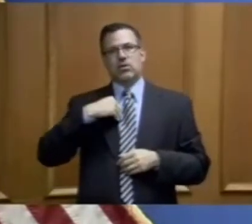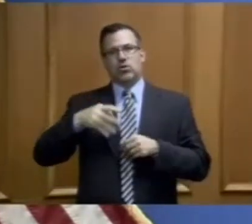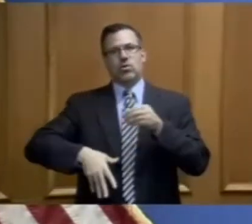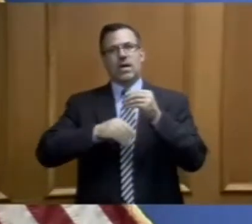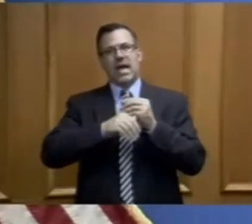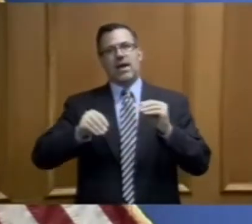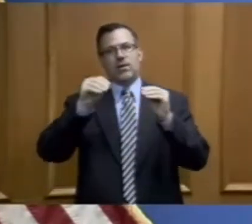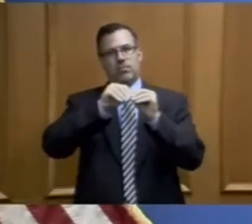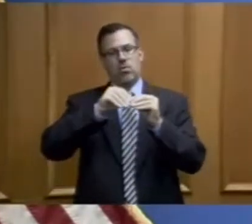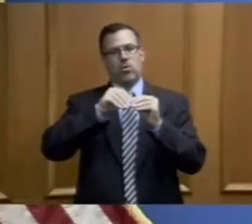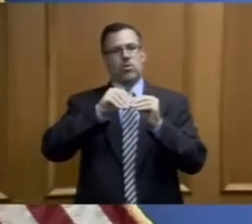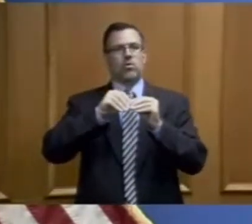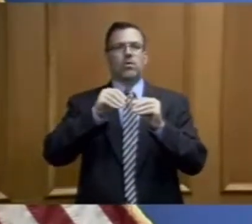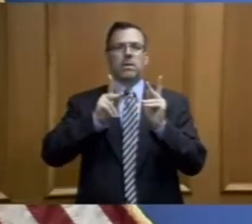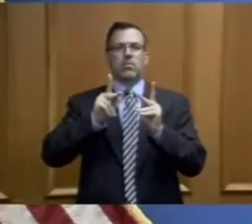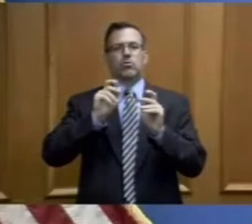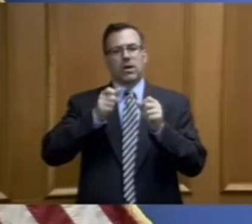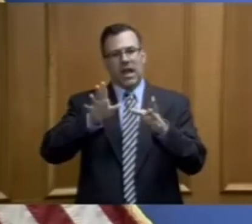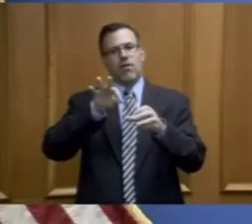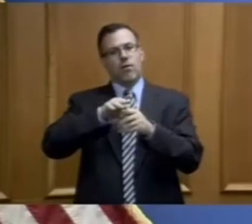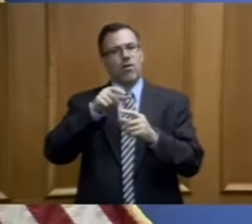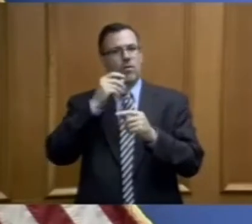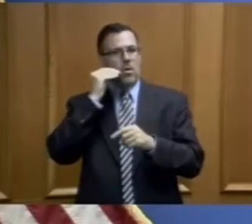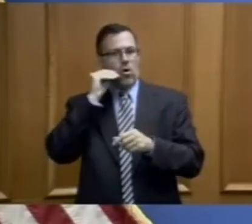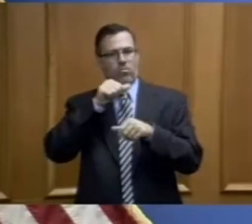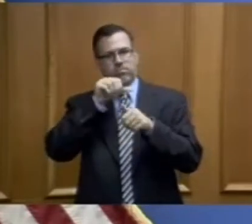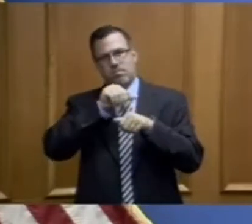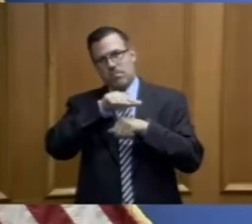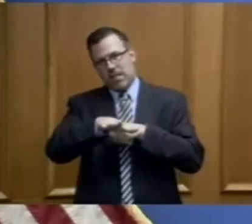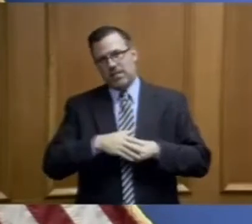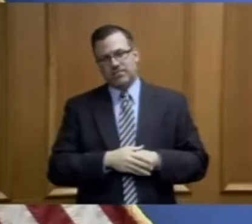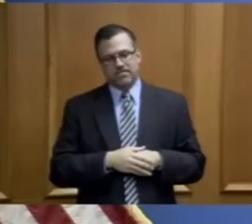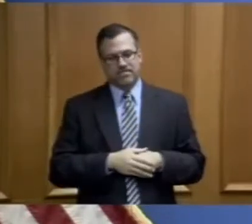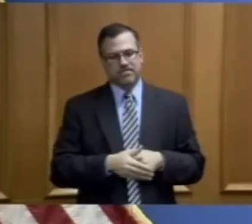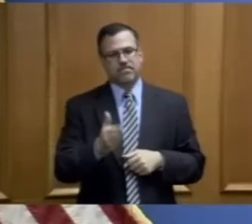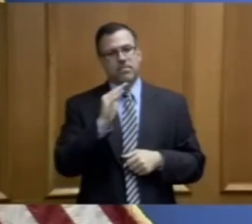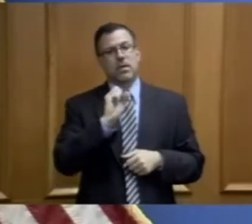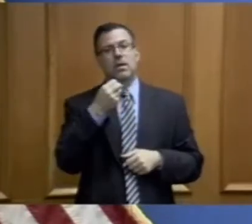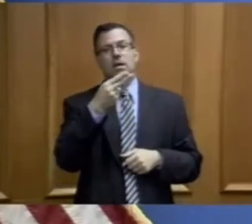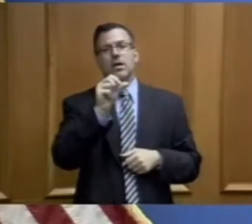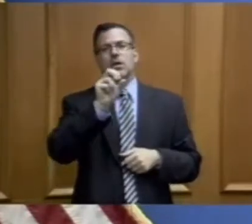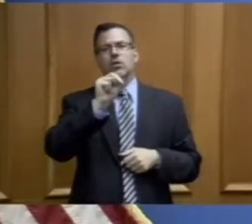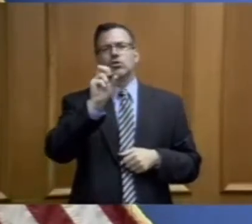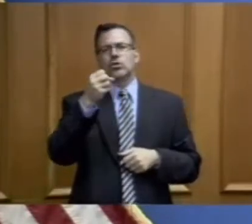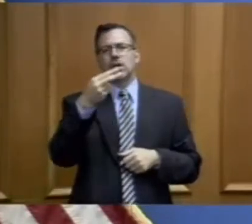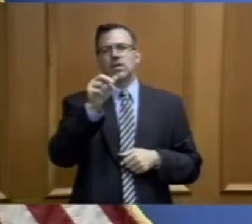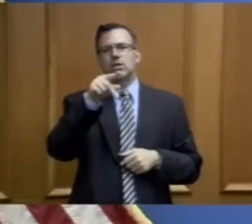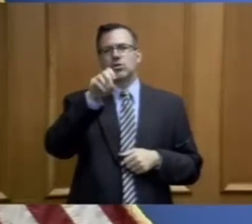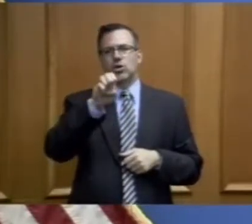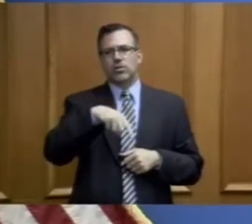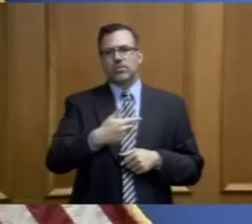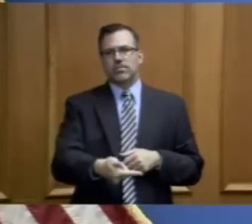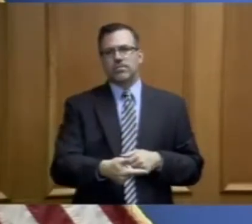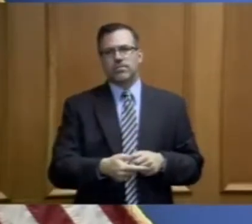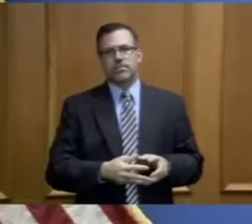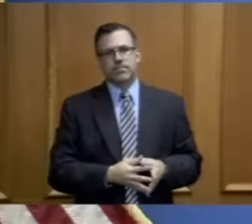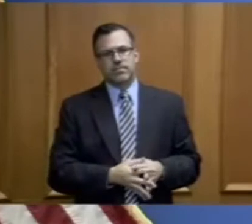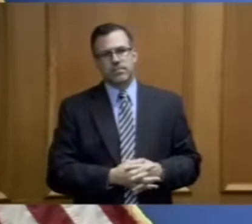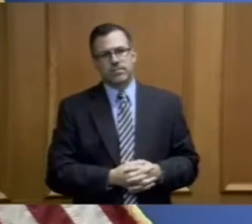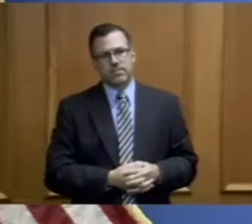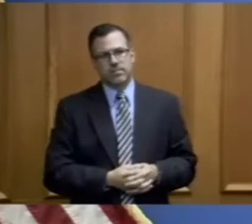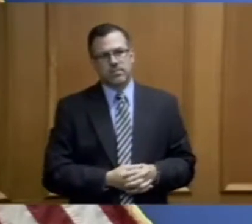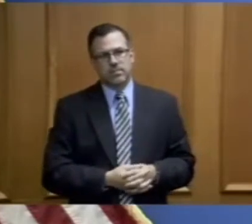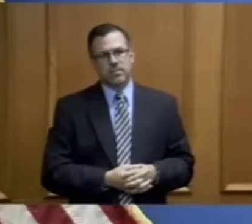Thank you, Governor. Mm-hmm. Next, we'll go to Shannon Sharp with WTVC. Shannon, your line is open.